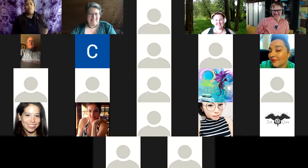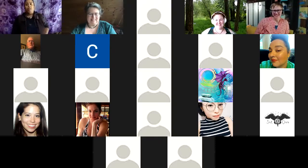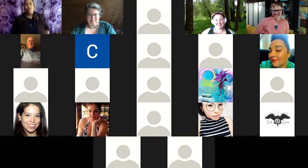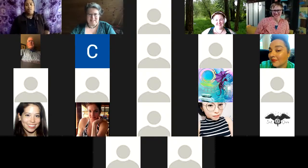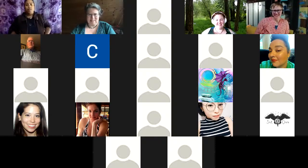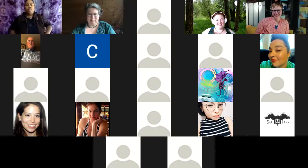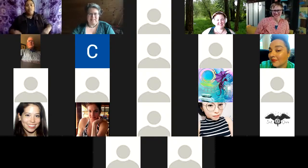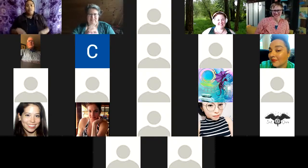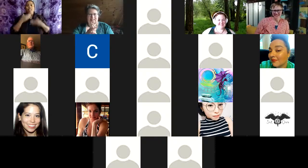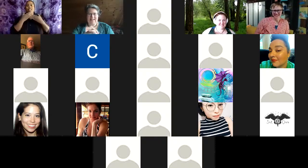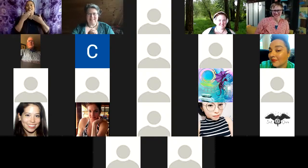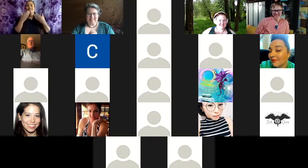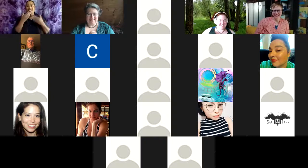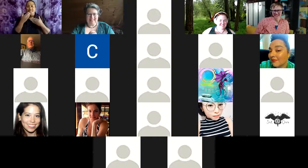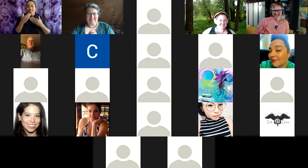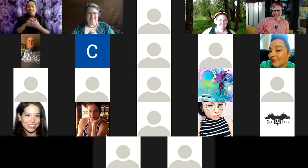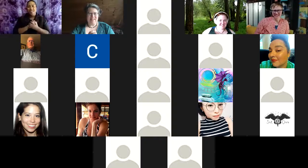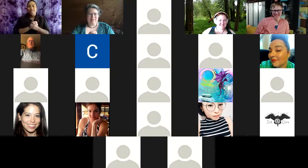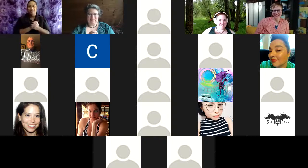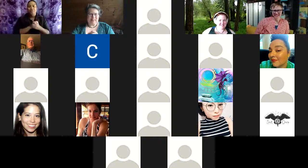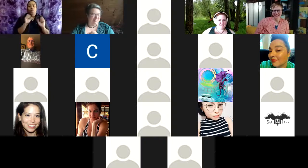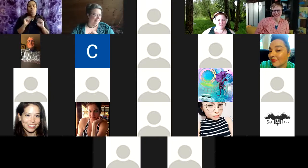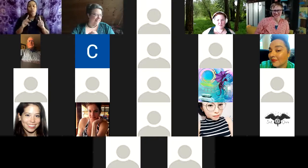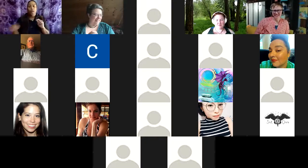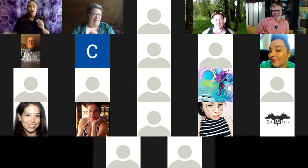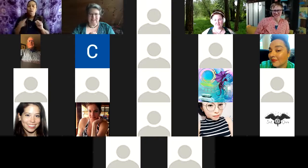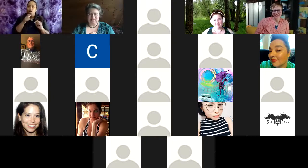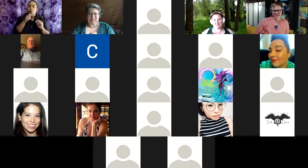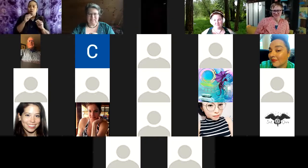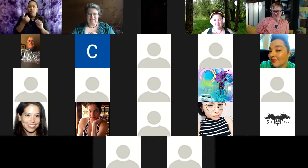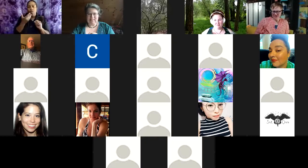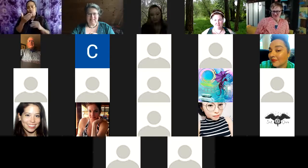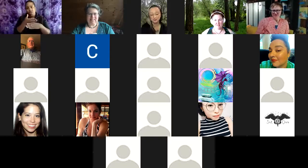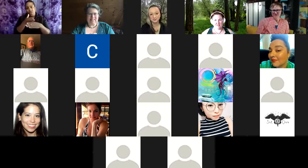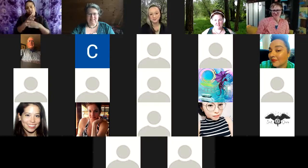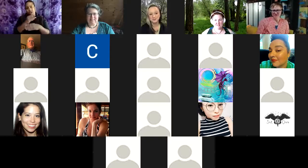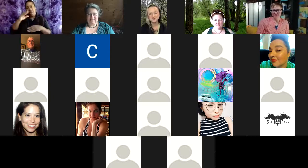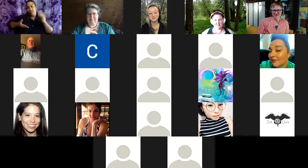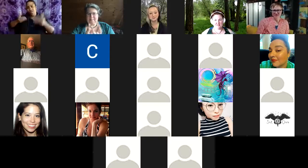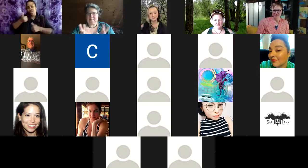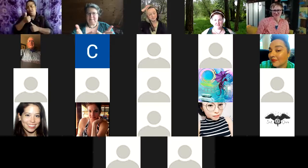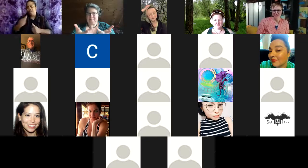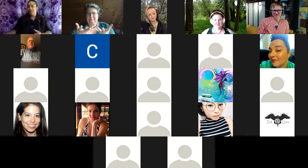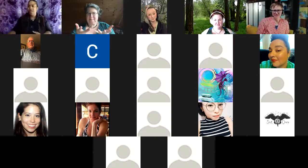Yay, thank you so much, River Witch Fairy. All right, who else wants to share and introduce themselves?